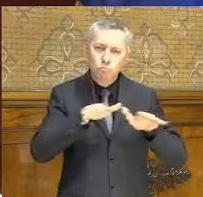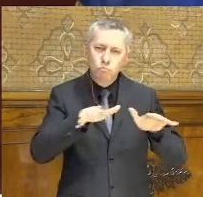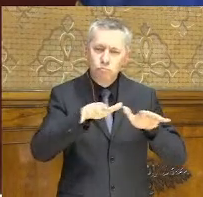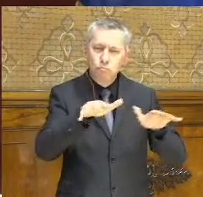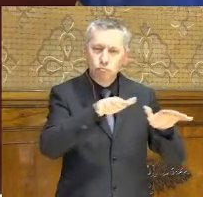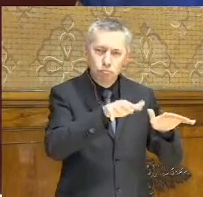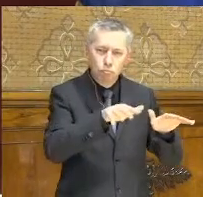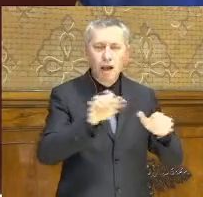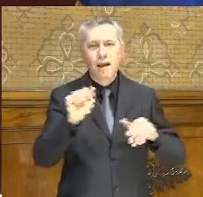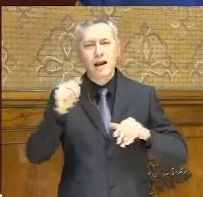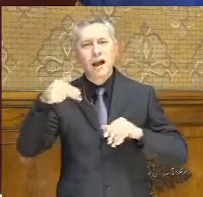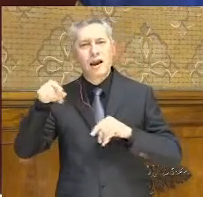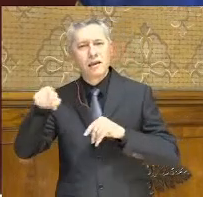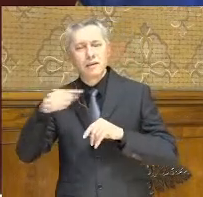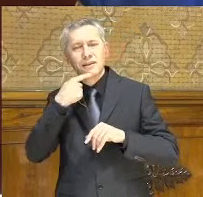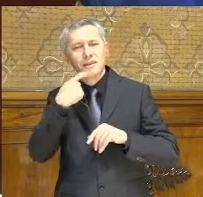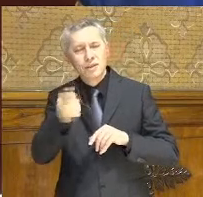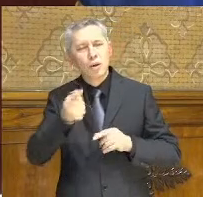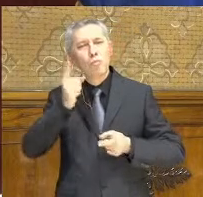and performative action